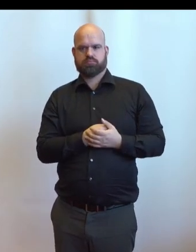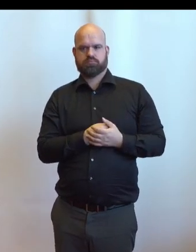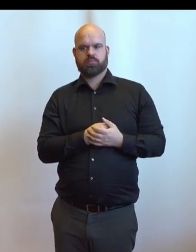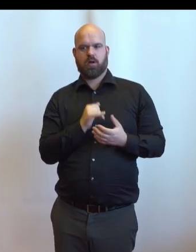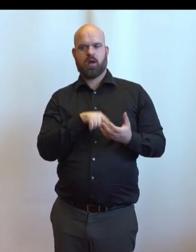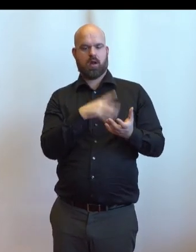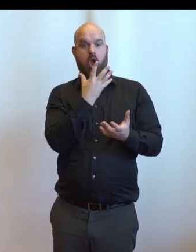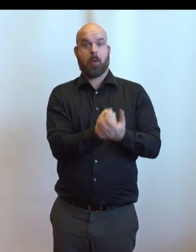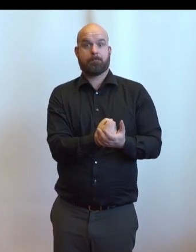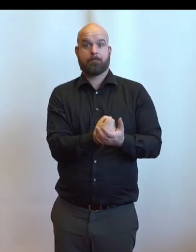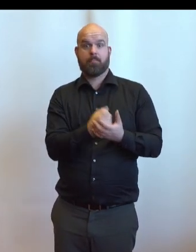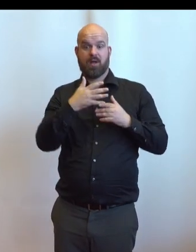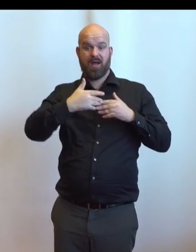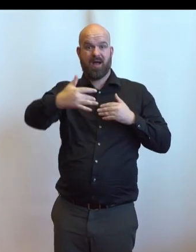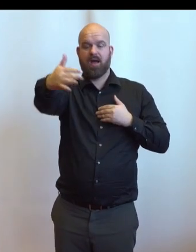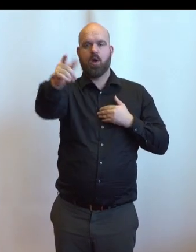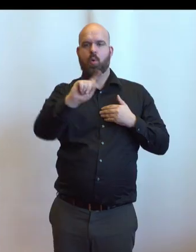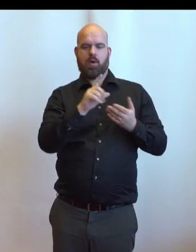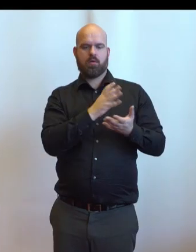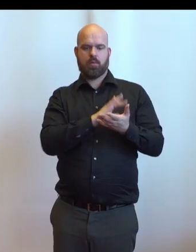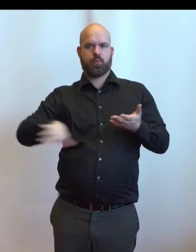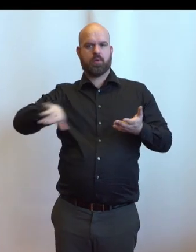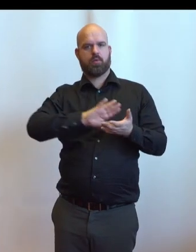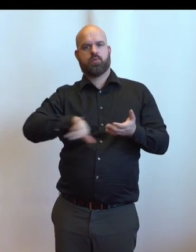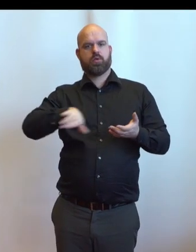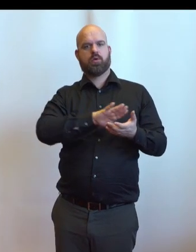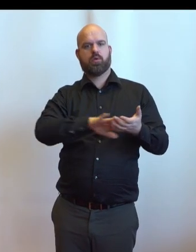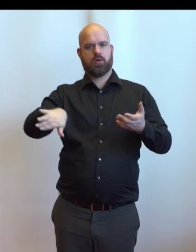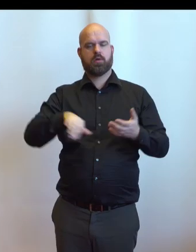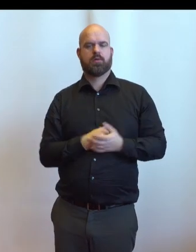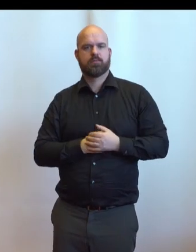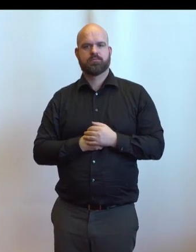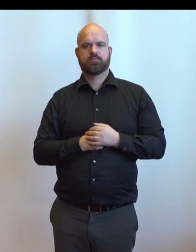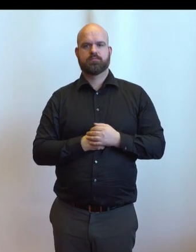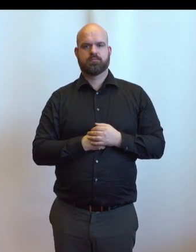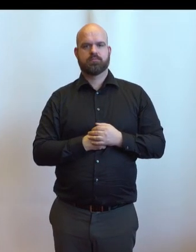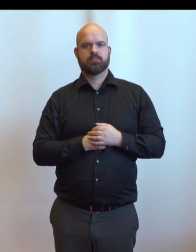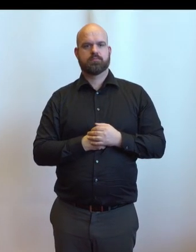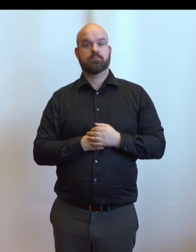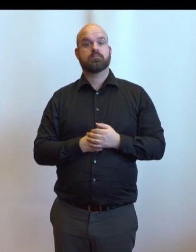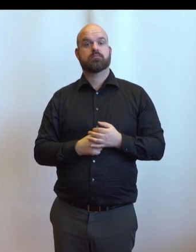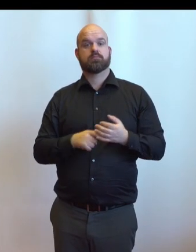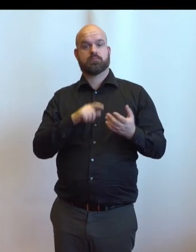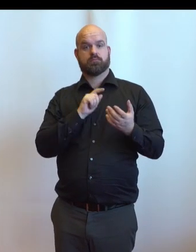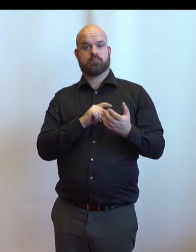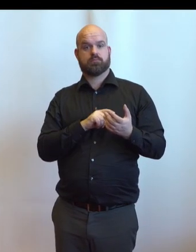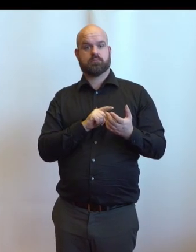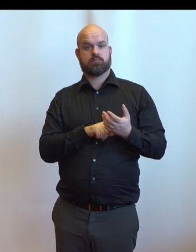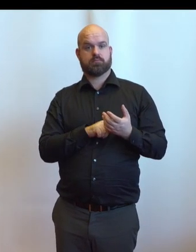lower denomination notes by the blind. After demonetization, it has become very difficult to identify the